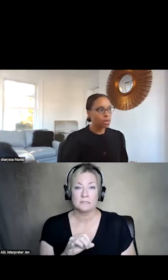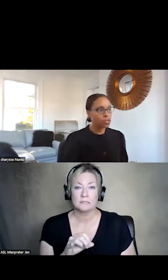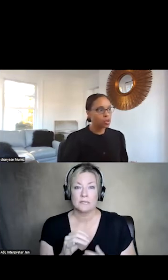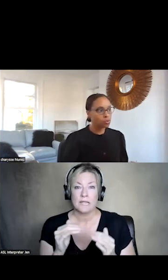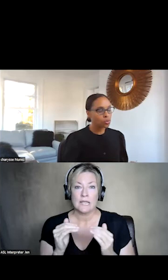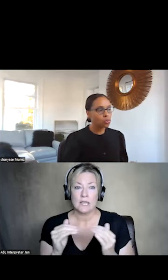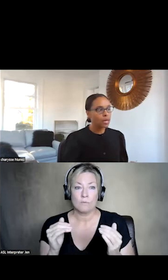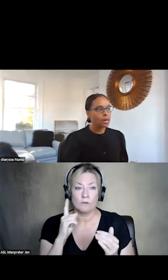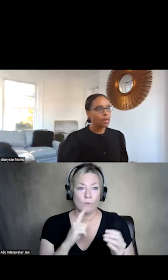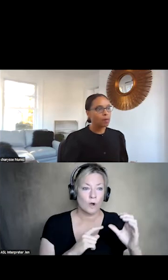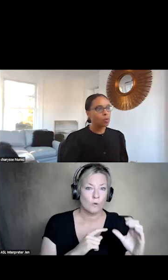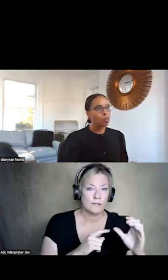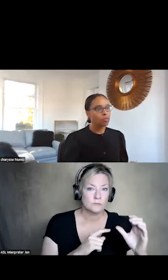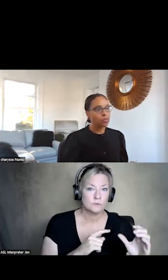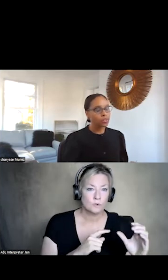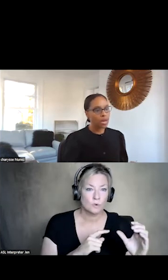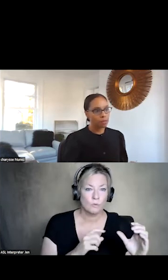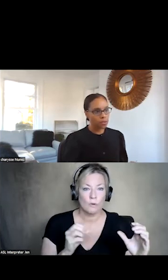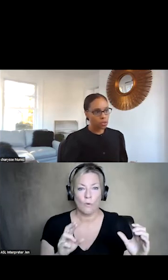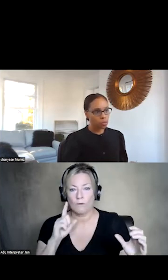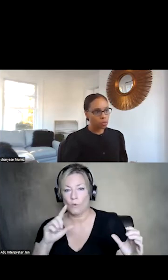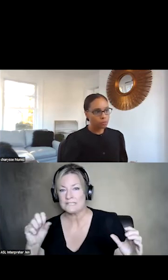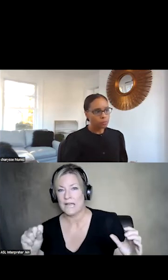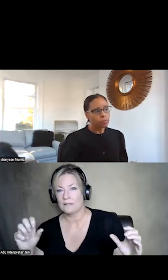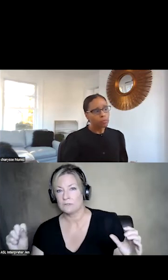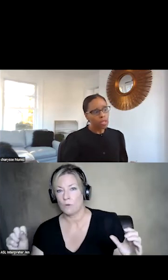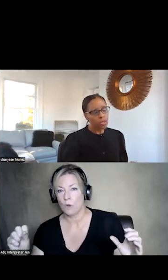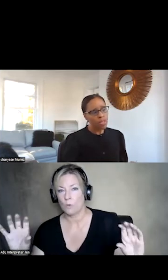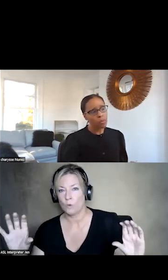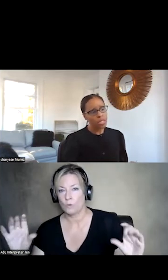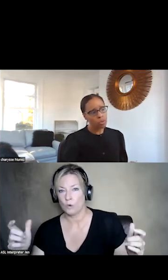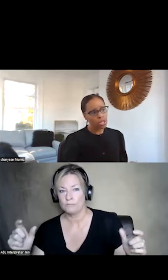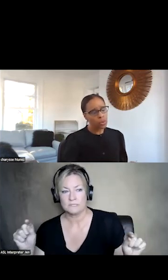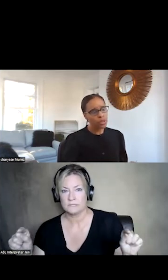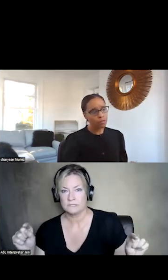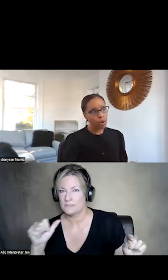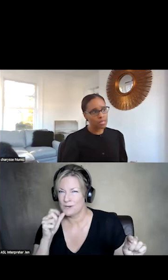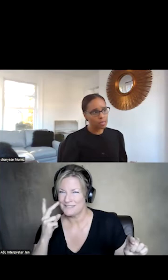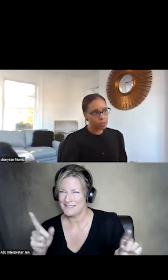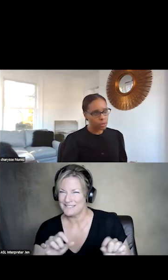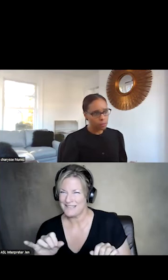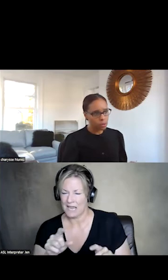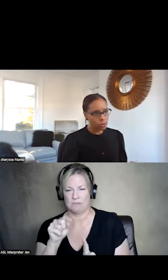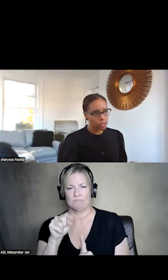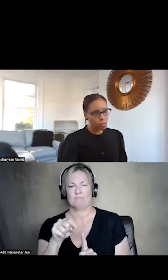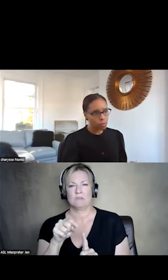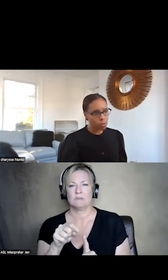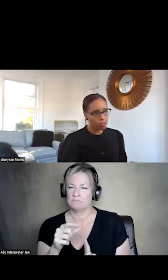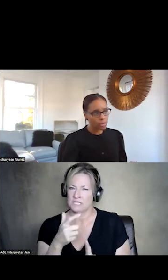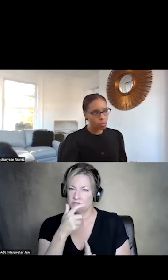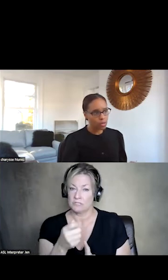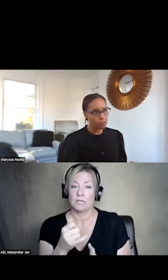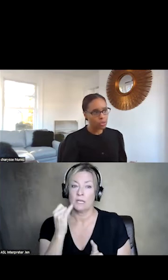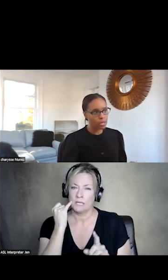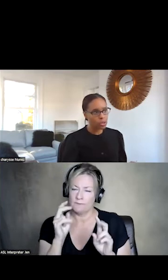for the crisis crew or for the silent but solo. So that was interesting learning for us. And if you even drill down more